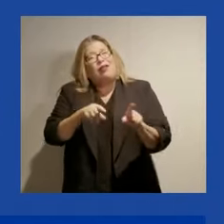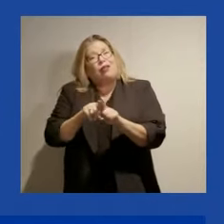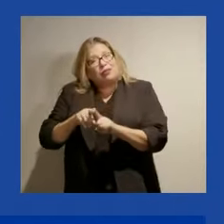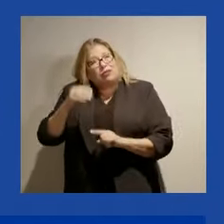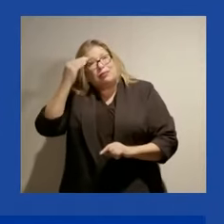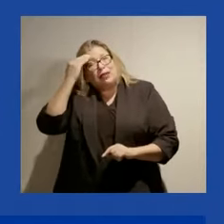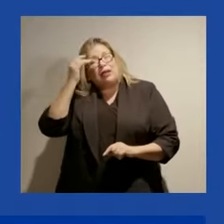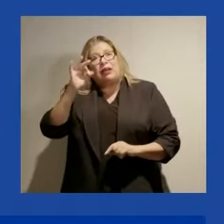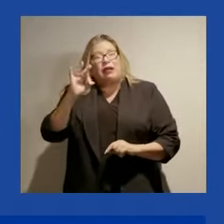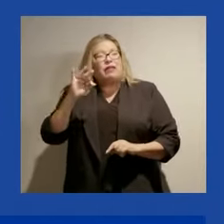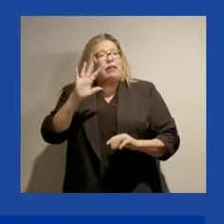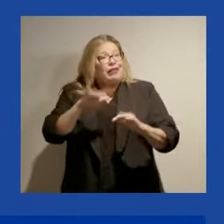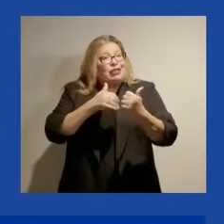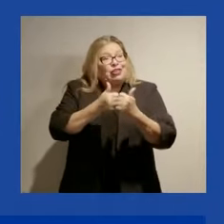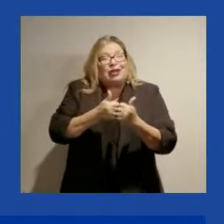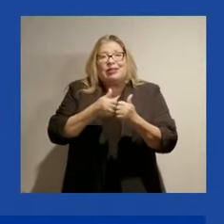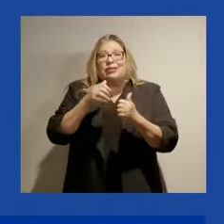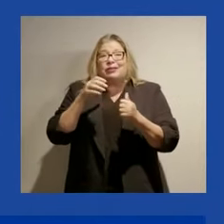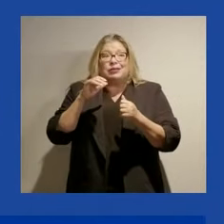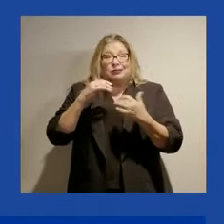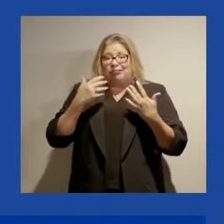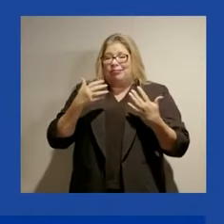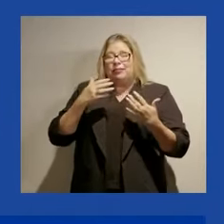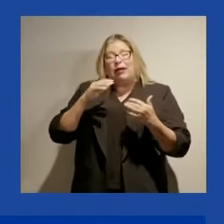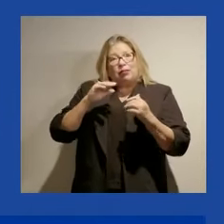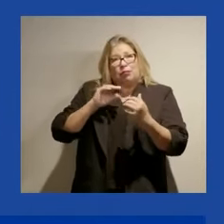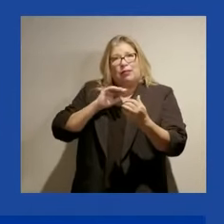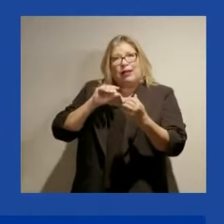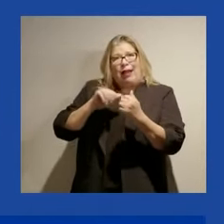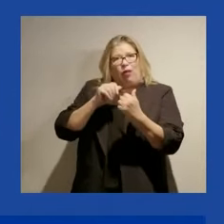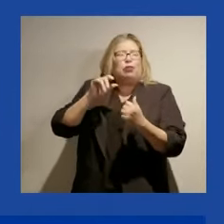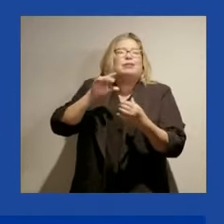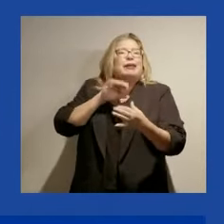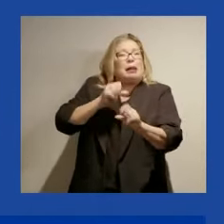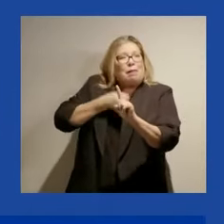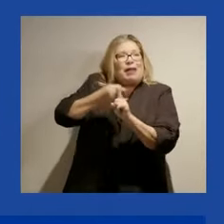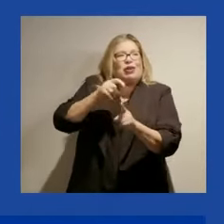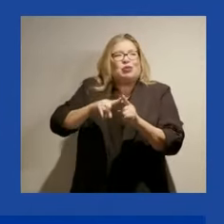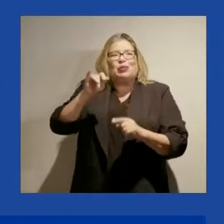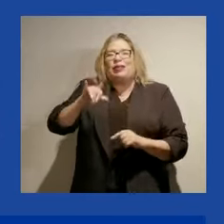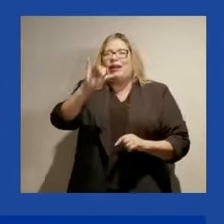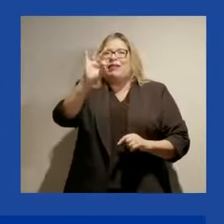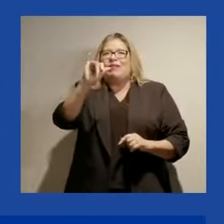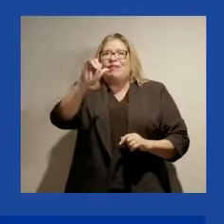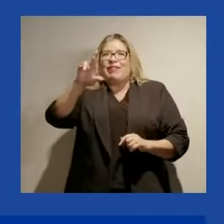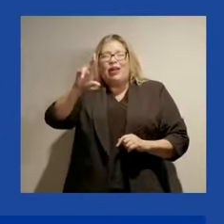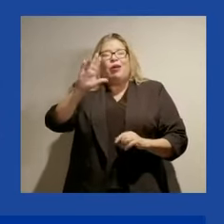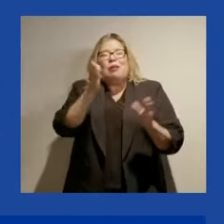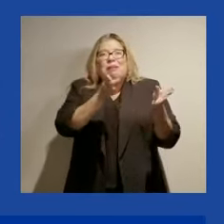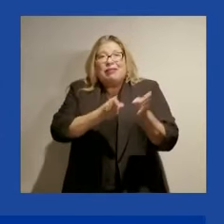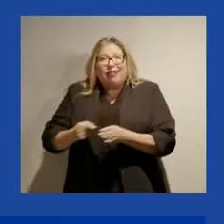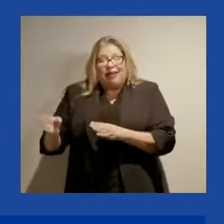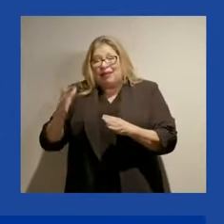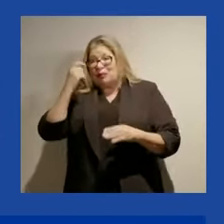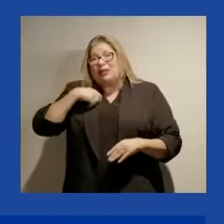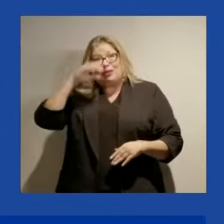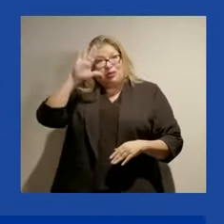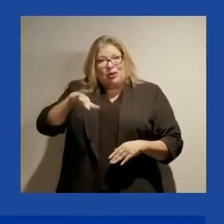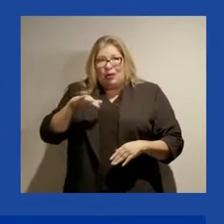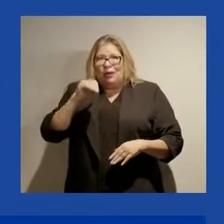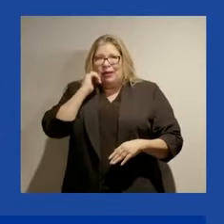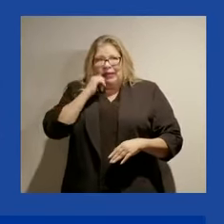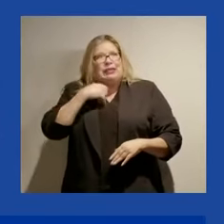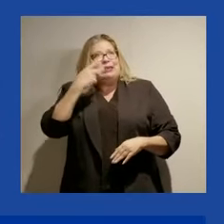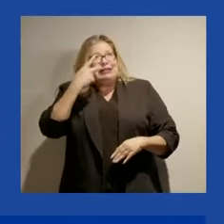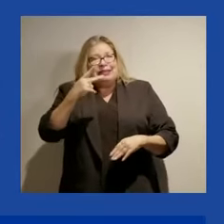on our fair plan, which is our backup plan, and we're deeply mindful of the day-to-day travails of trying to reconcile these screaming headlines